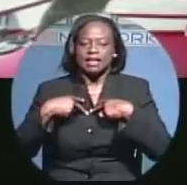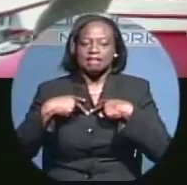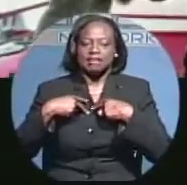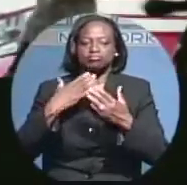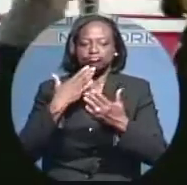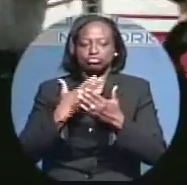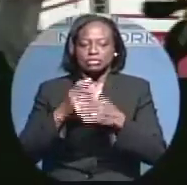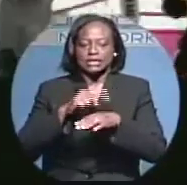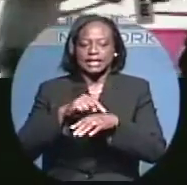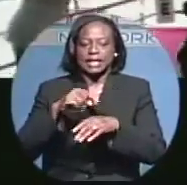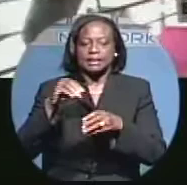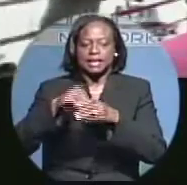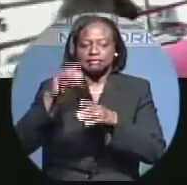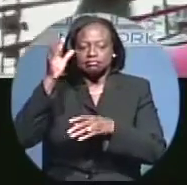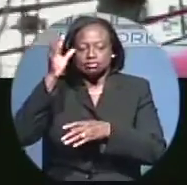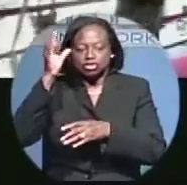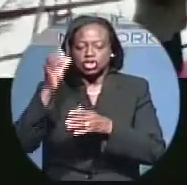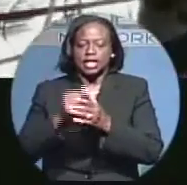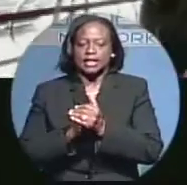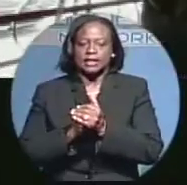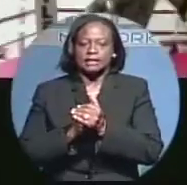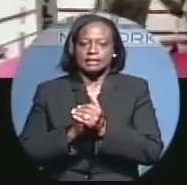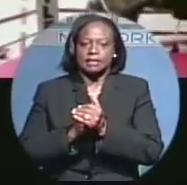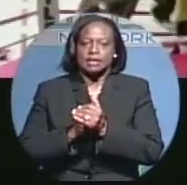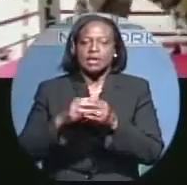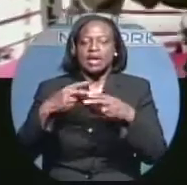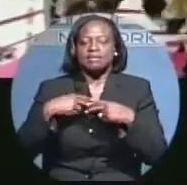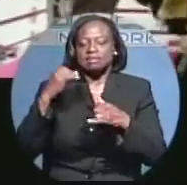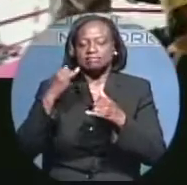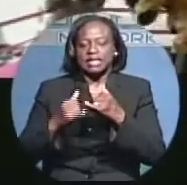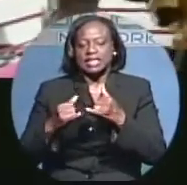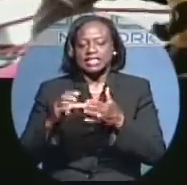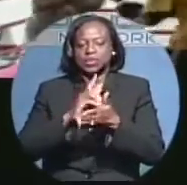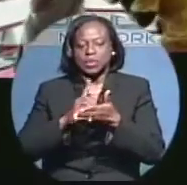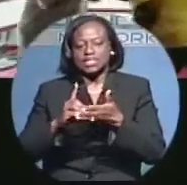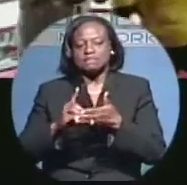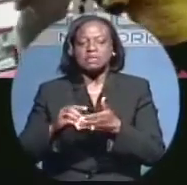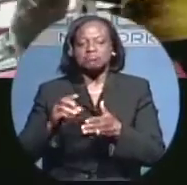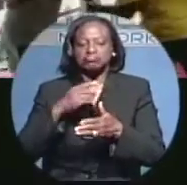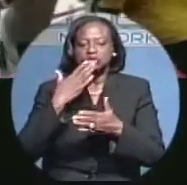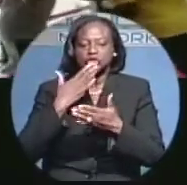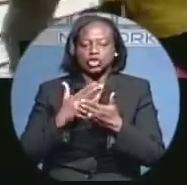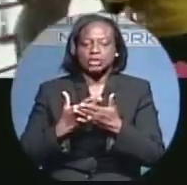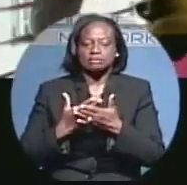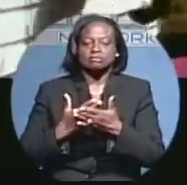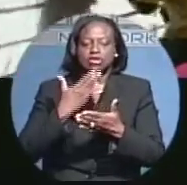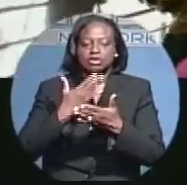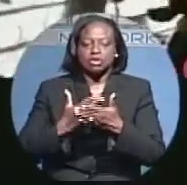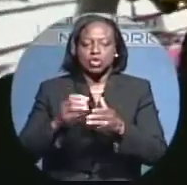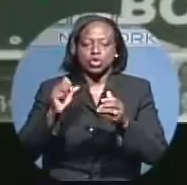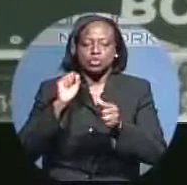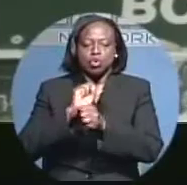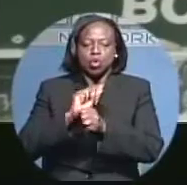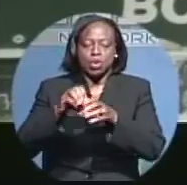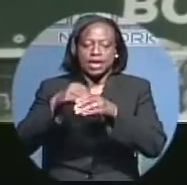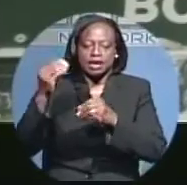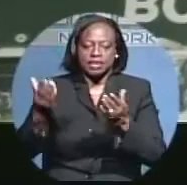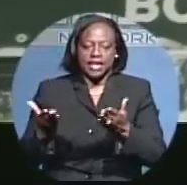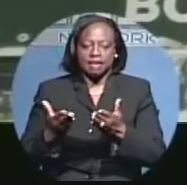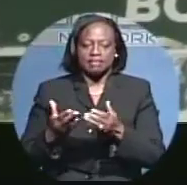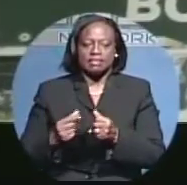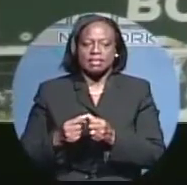Macau. You know, we've been having, for the last couple of weeks, a pretty good and solid workout sessions here.